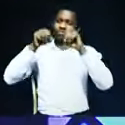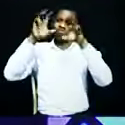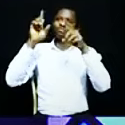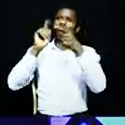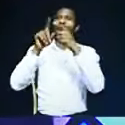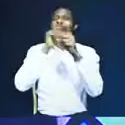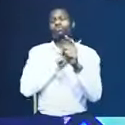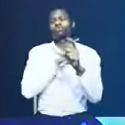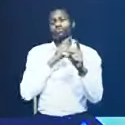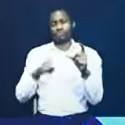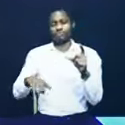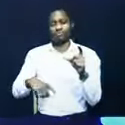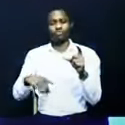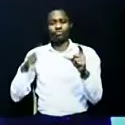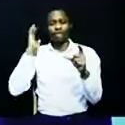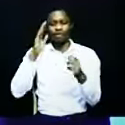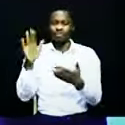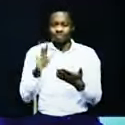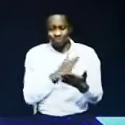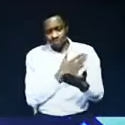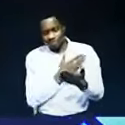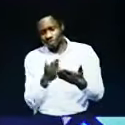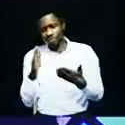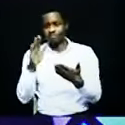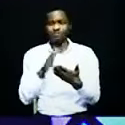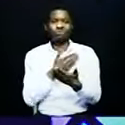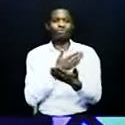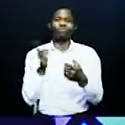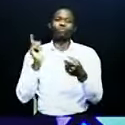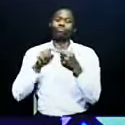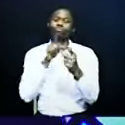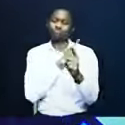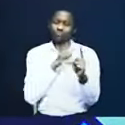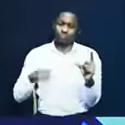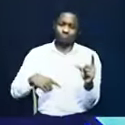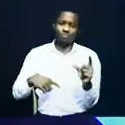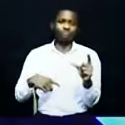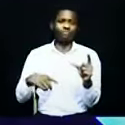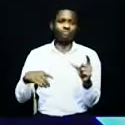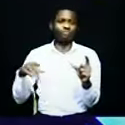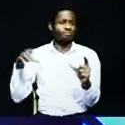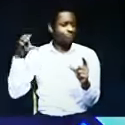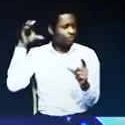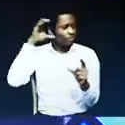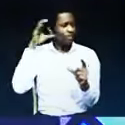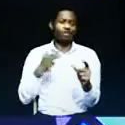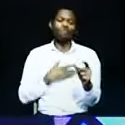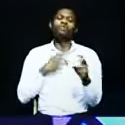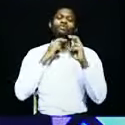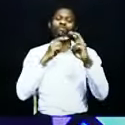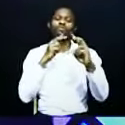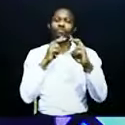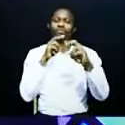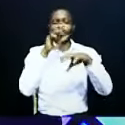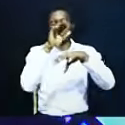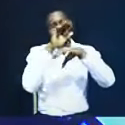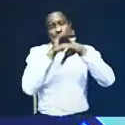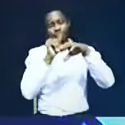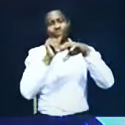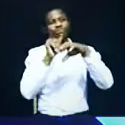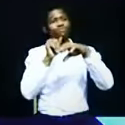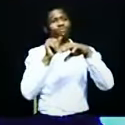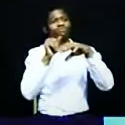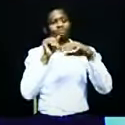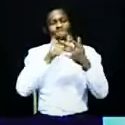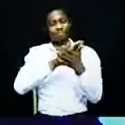will sing and make music to the Lord. Hear my voice when I call. Lord, be merciful